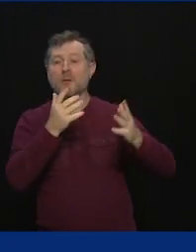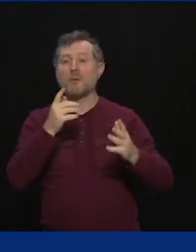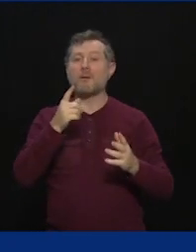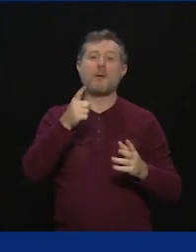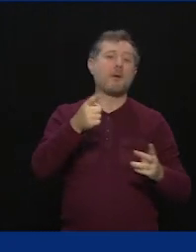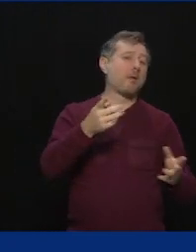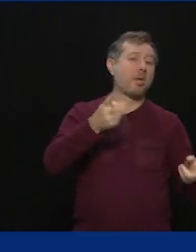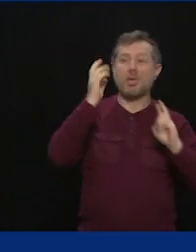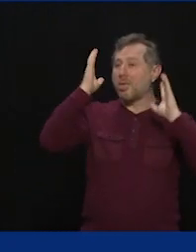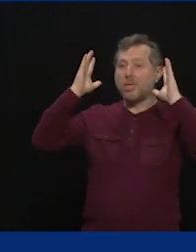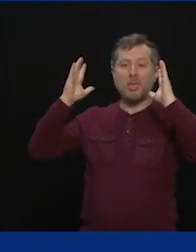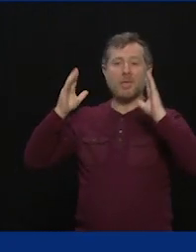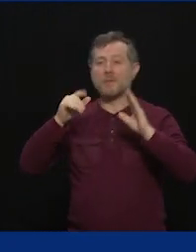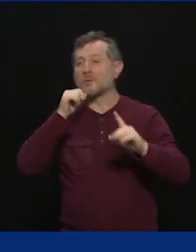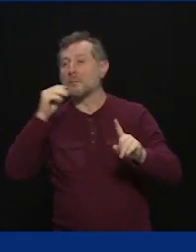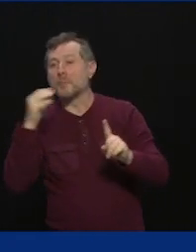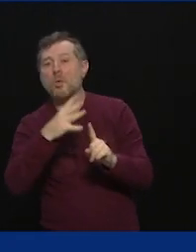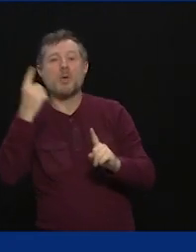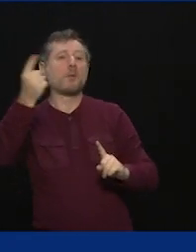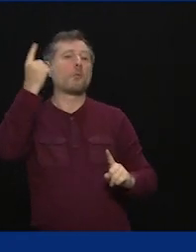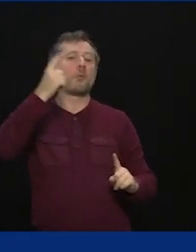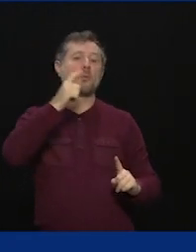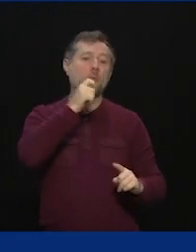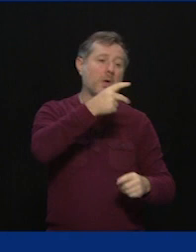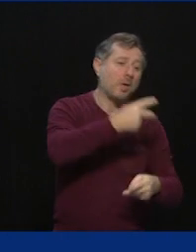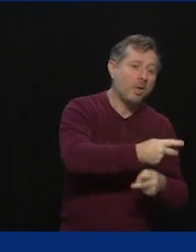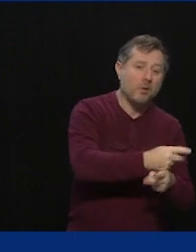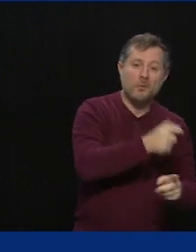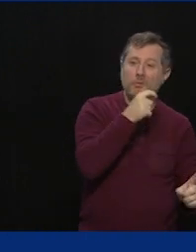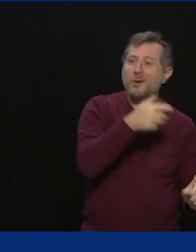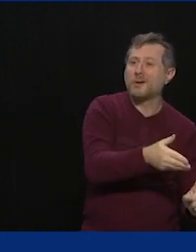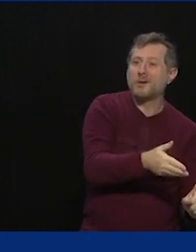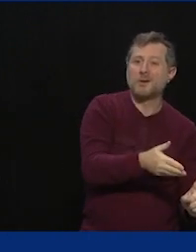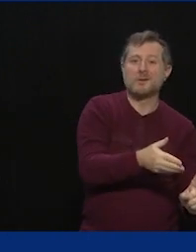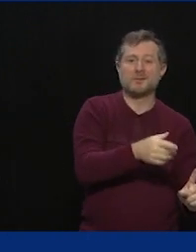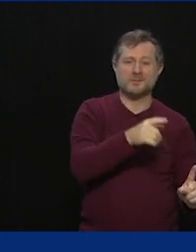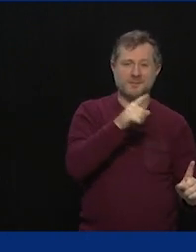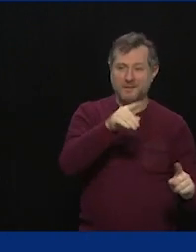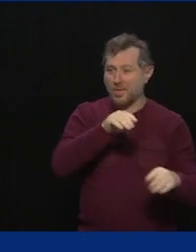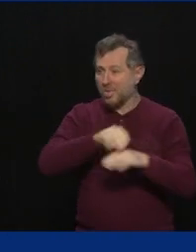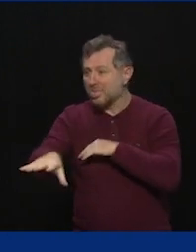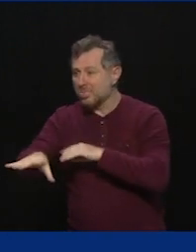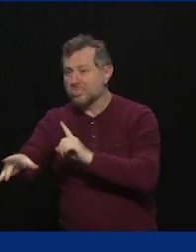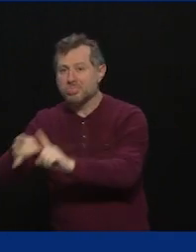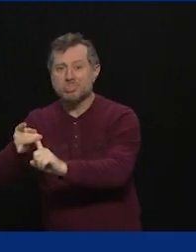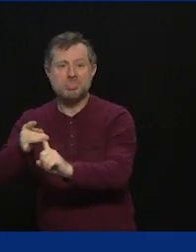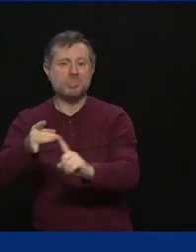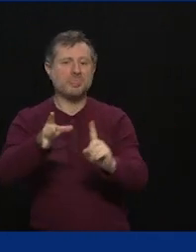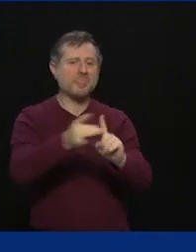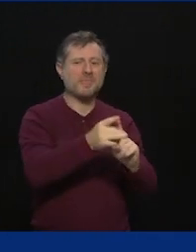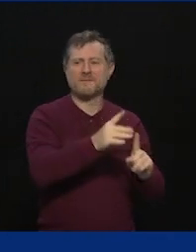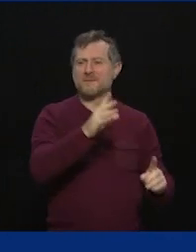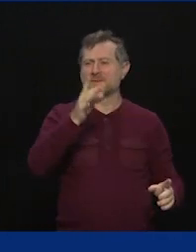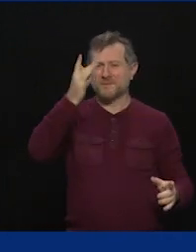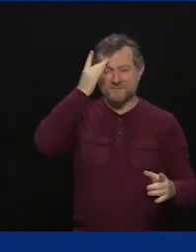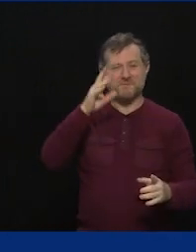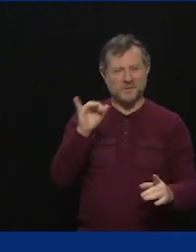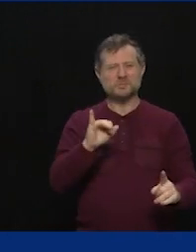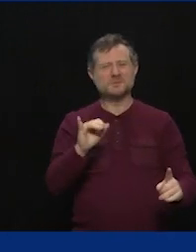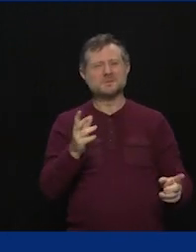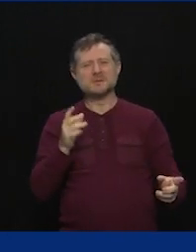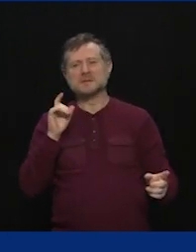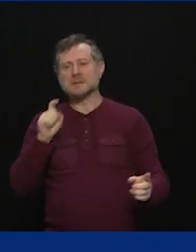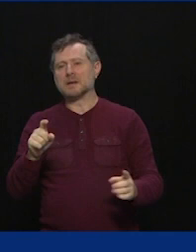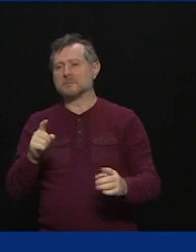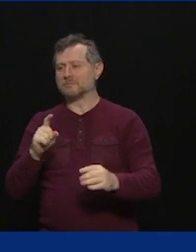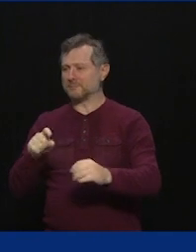to someone who's supposed to take care of them, who then gives them the virus. That is what we've been working very hard to accomplish, and I hope that other states will